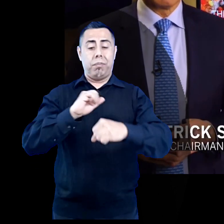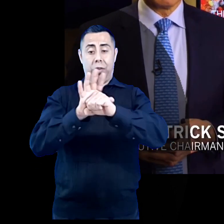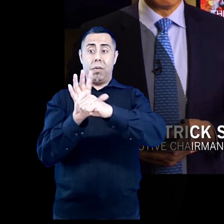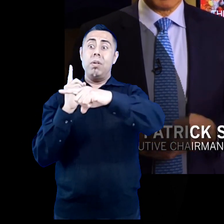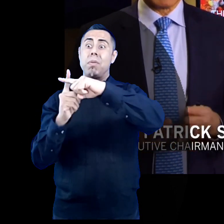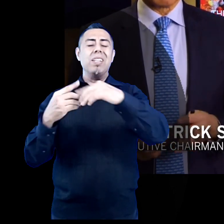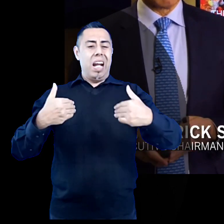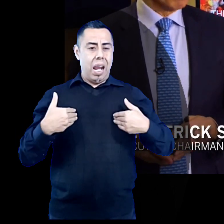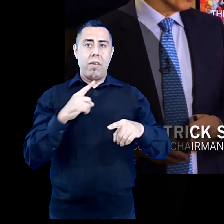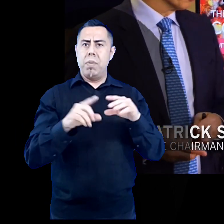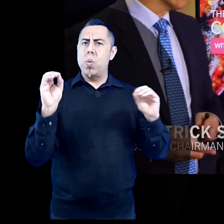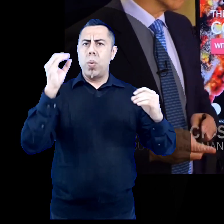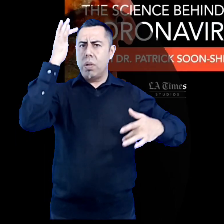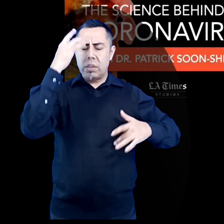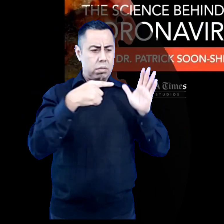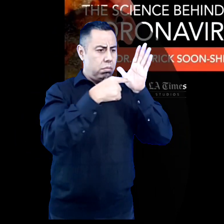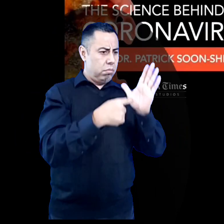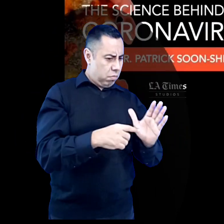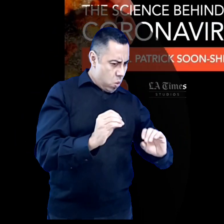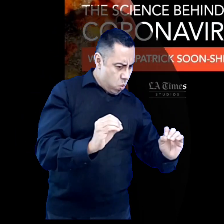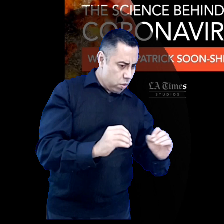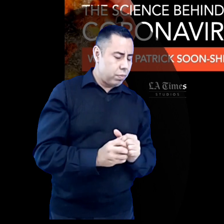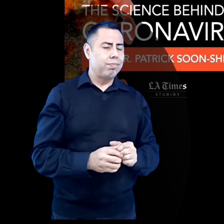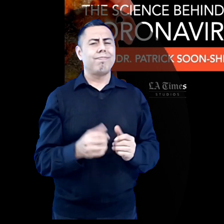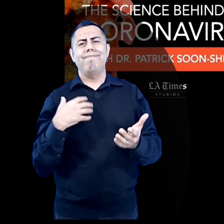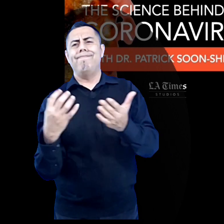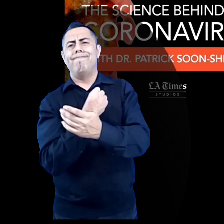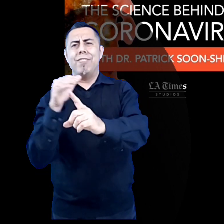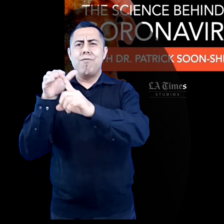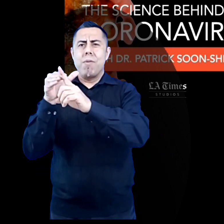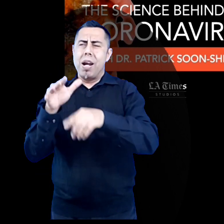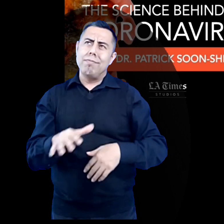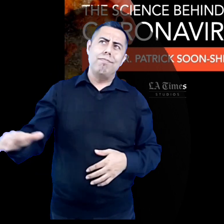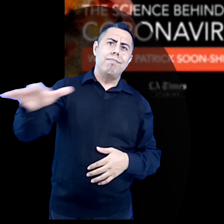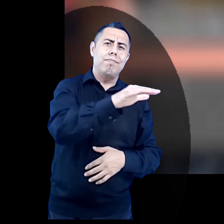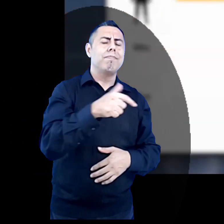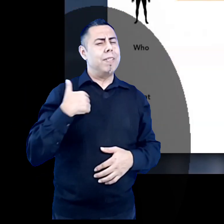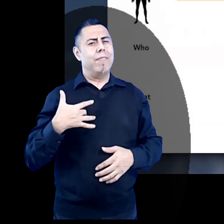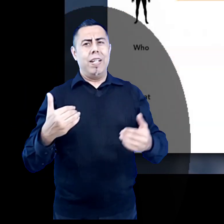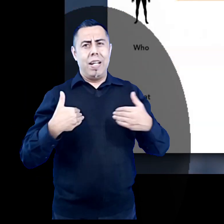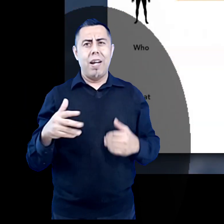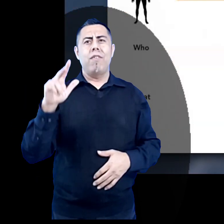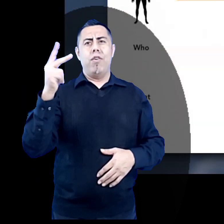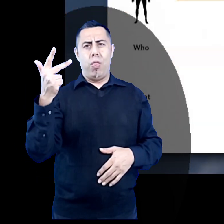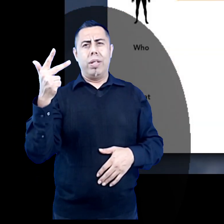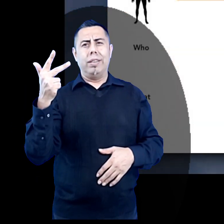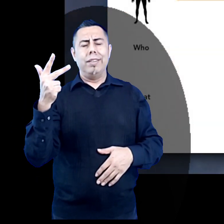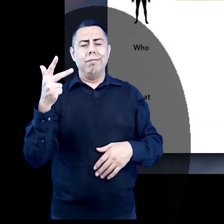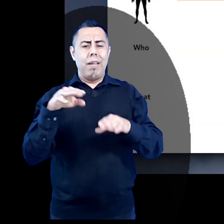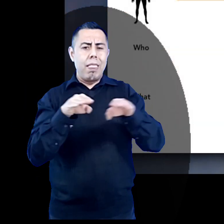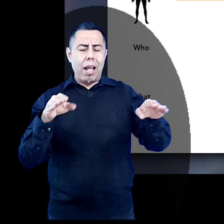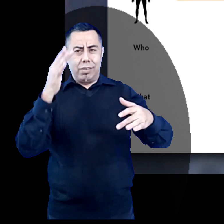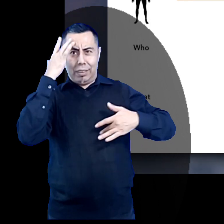positive, but is asymptomatic. I want to remind everybody what I feel there are three stages of